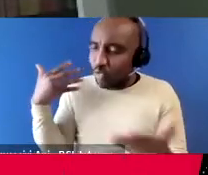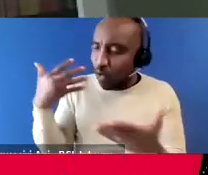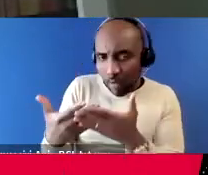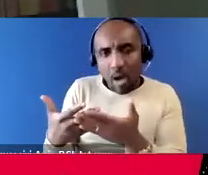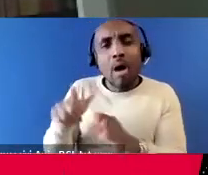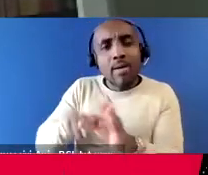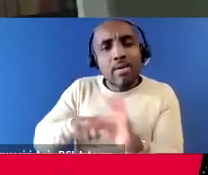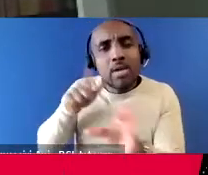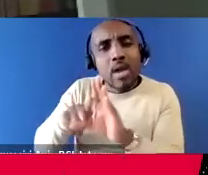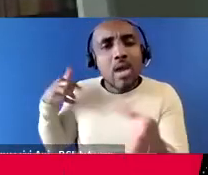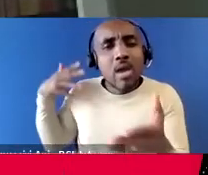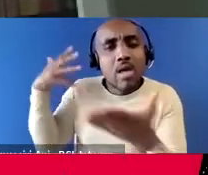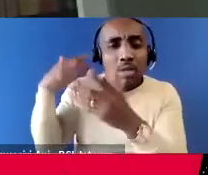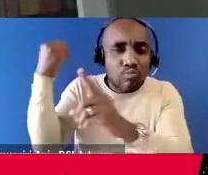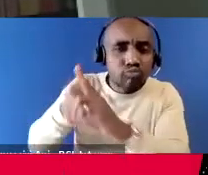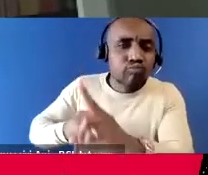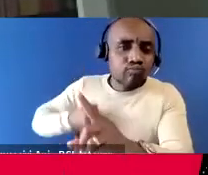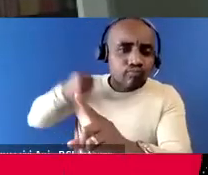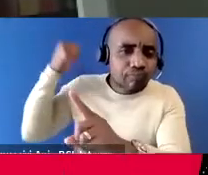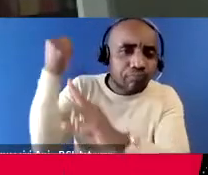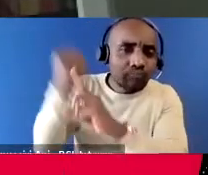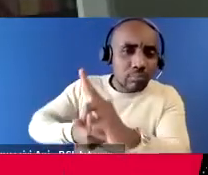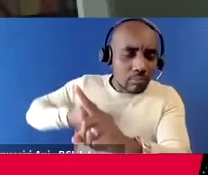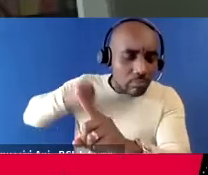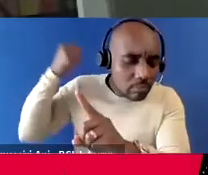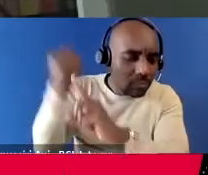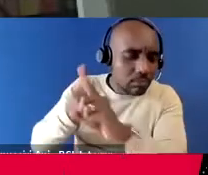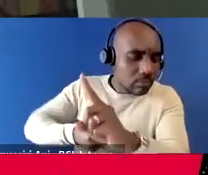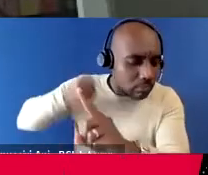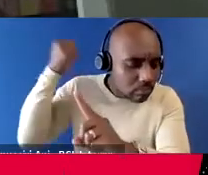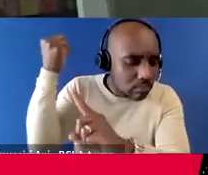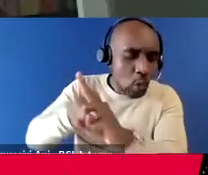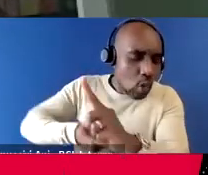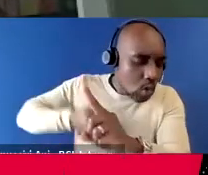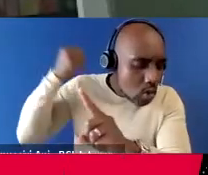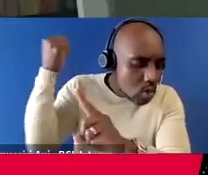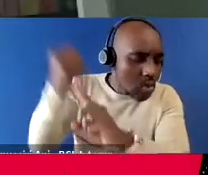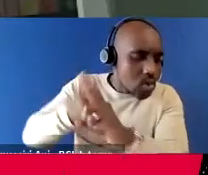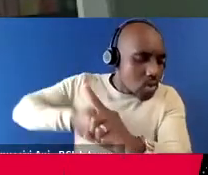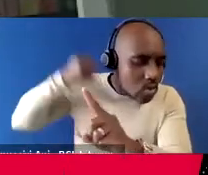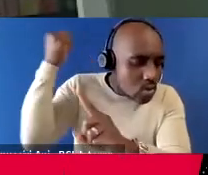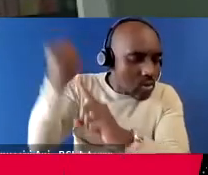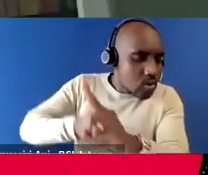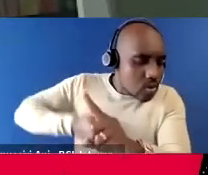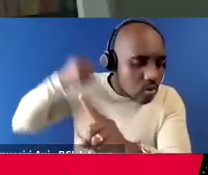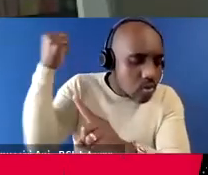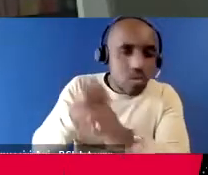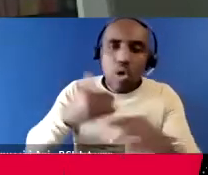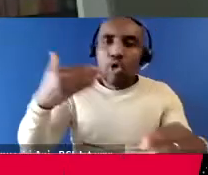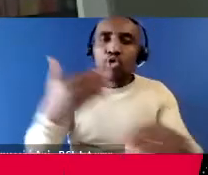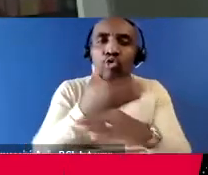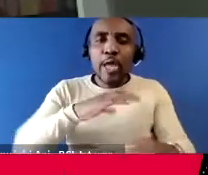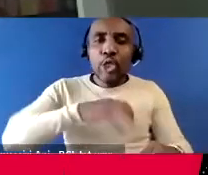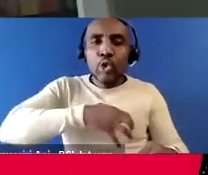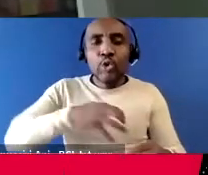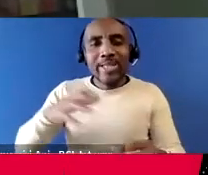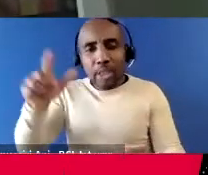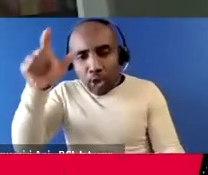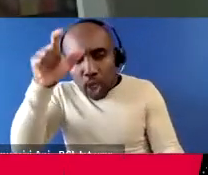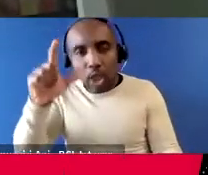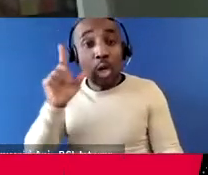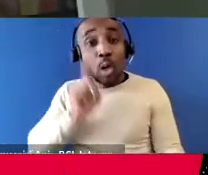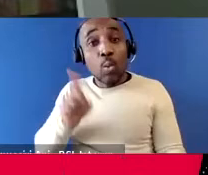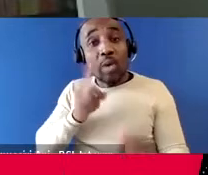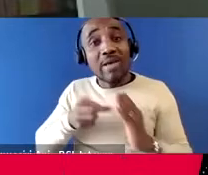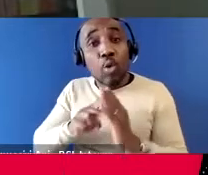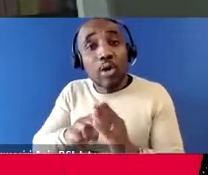years through actively building bridges between trade unions in Turkey, the women's organizations